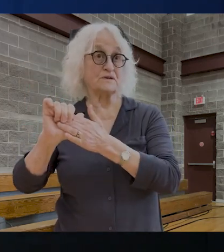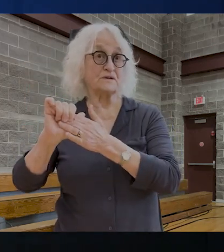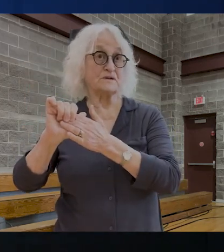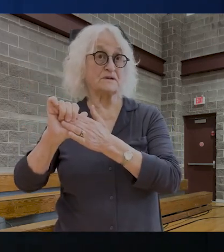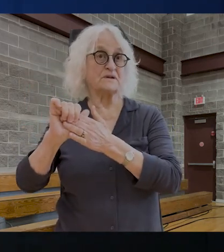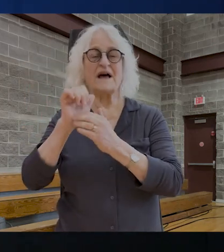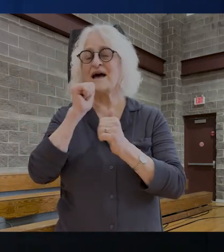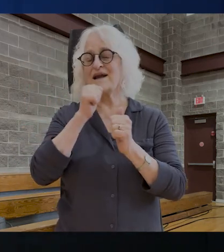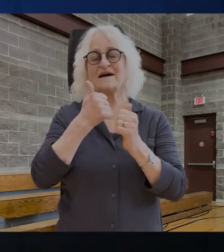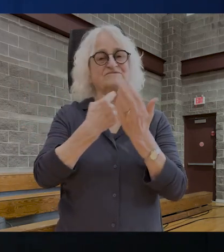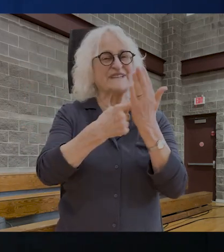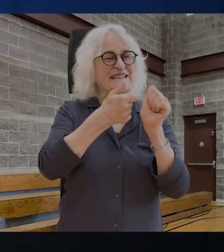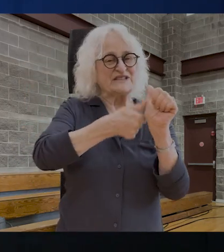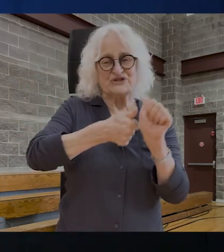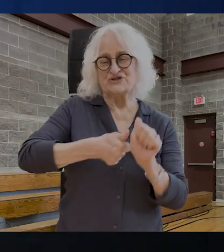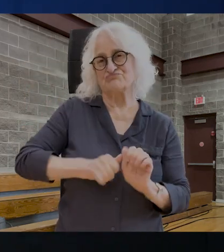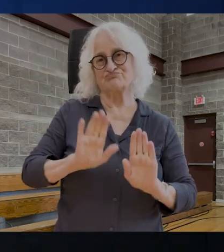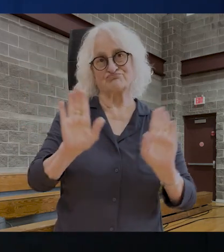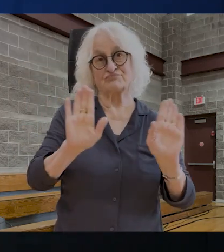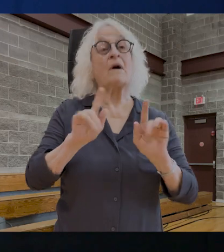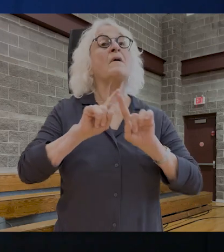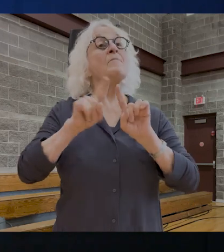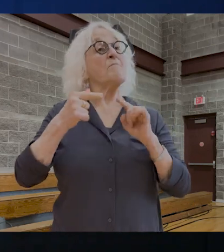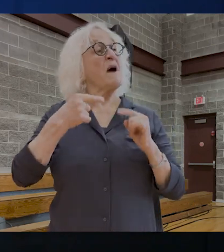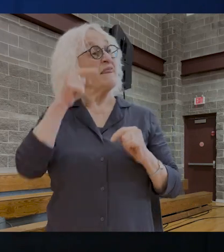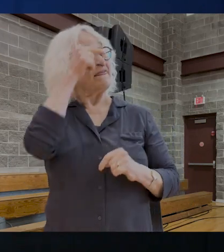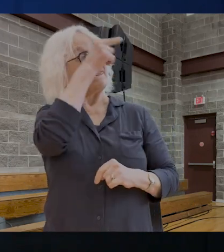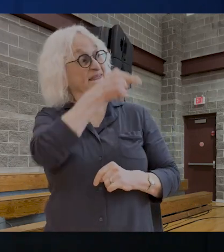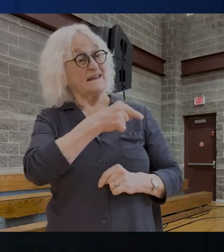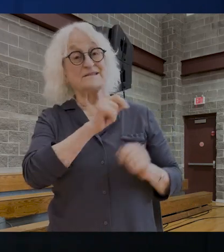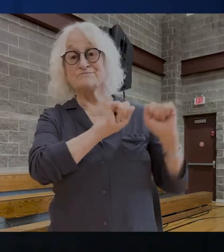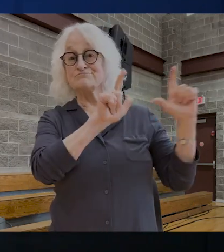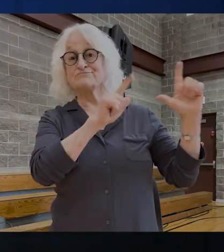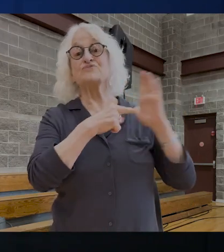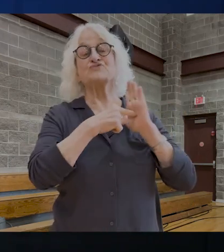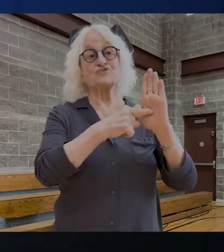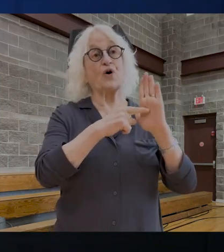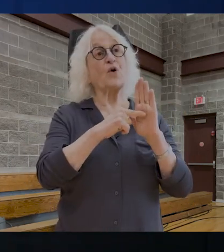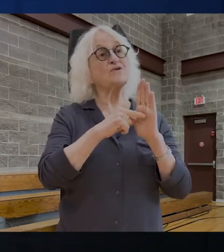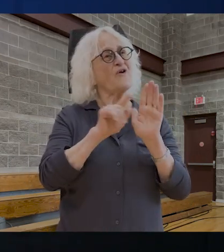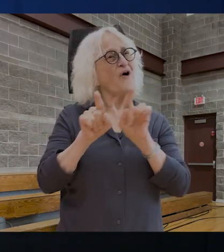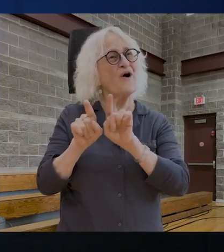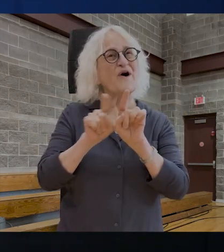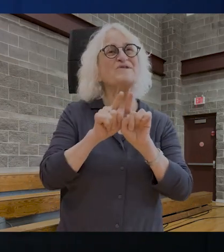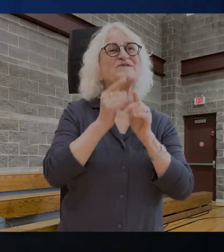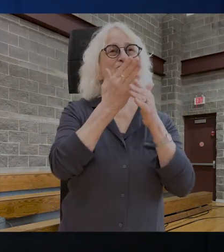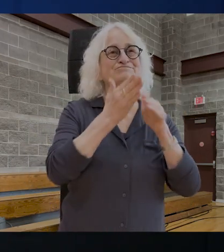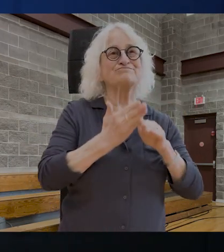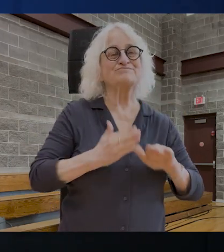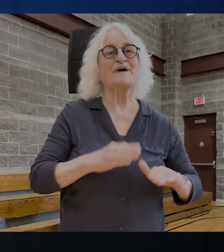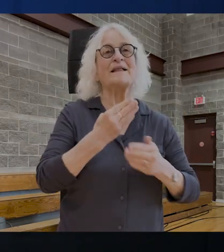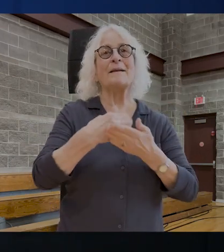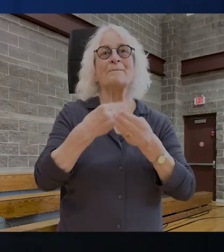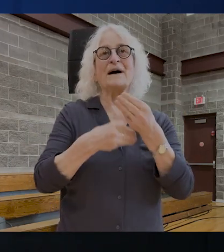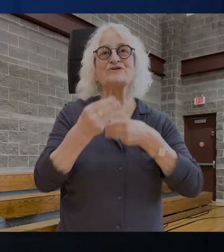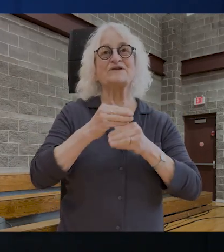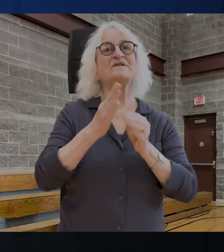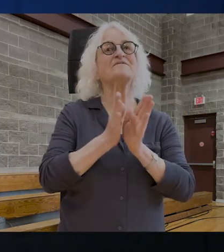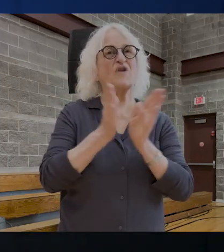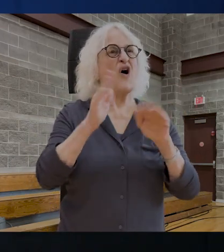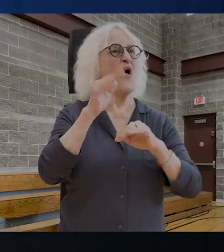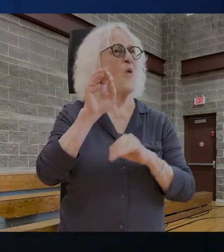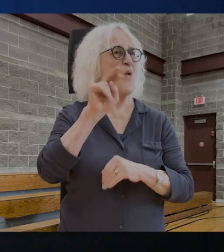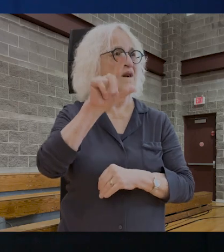won't go through each of these categories, but this illustrates really, and this is also broken out in the budget overview